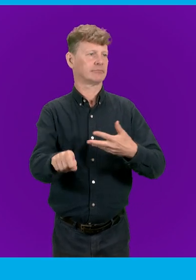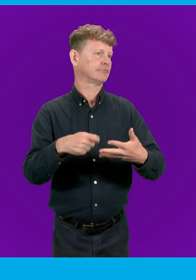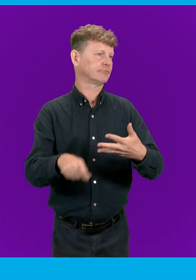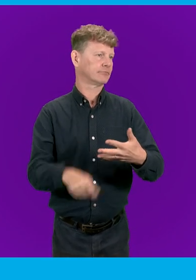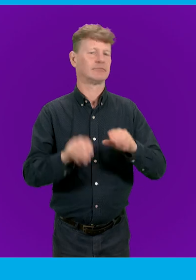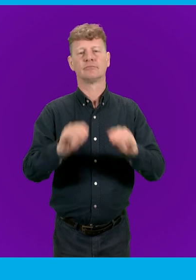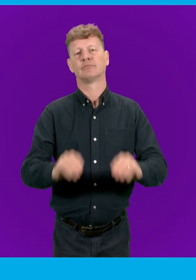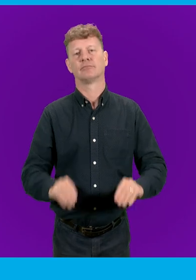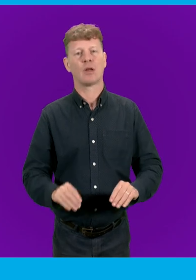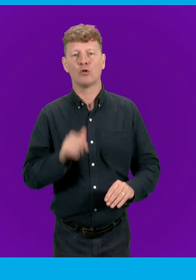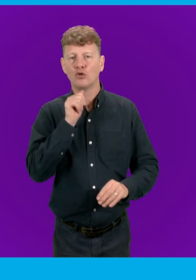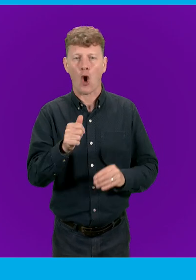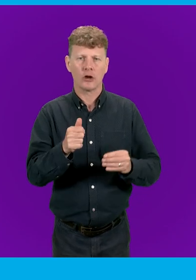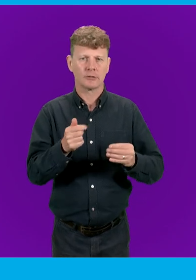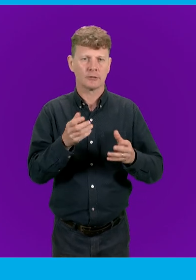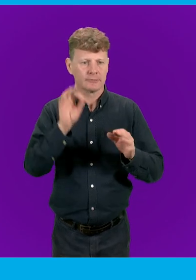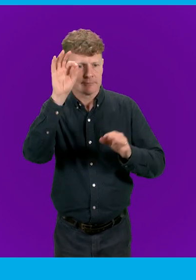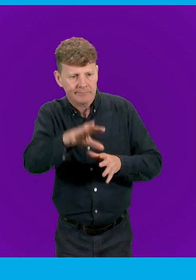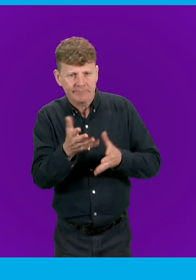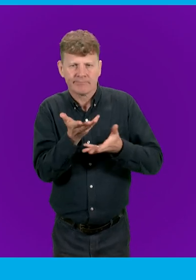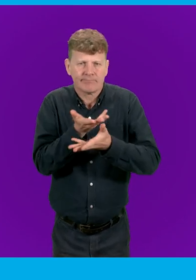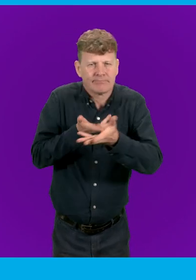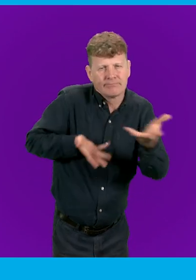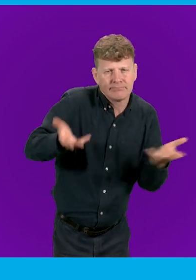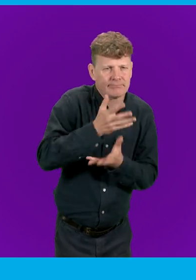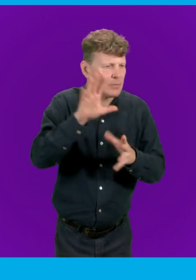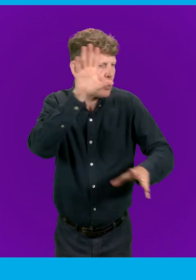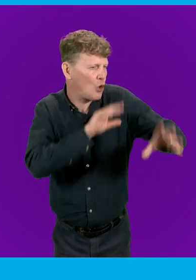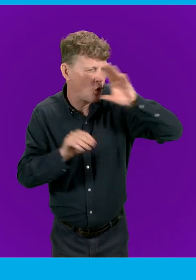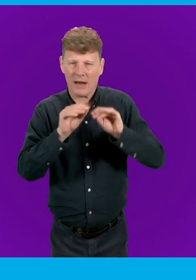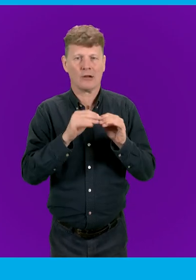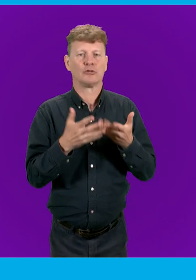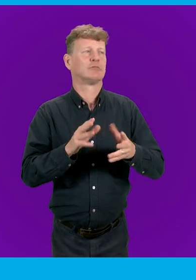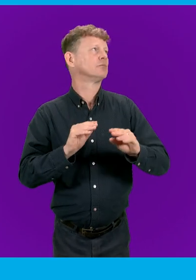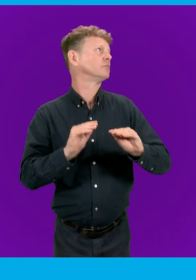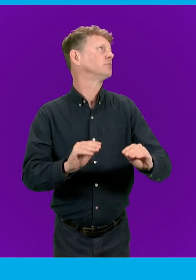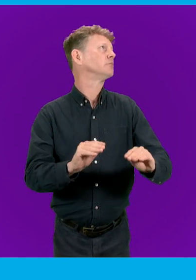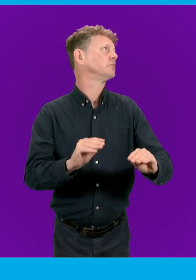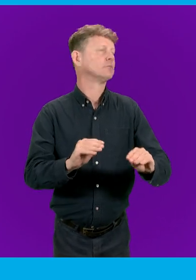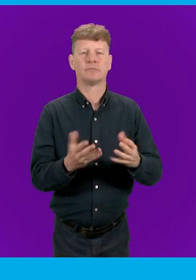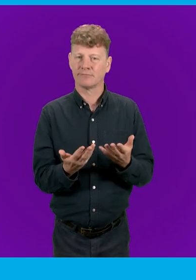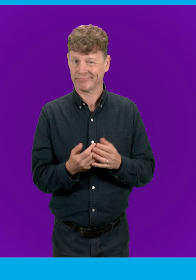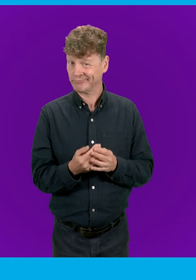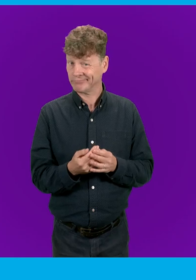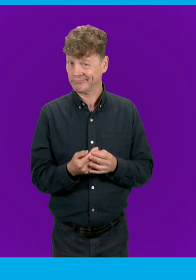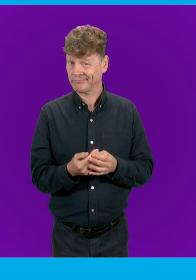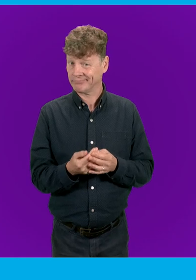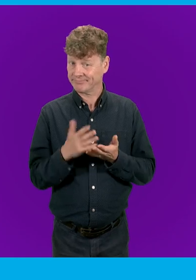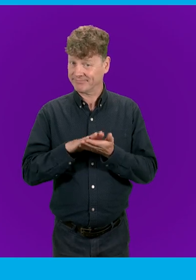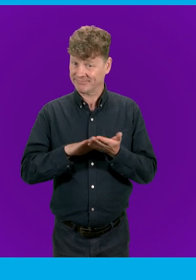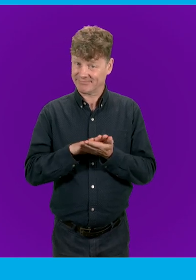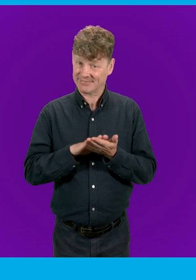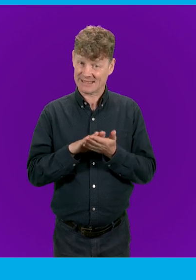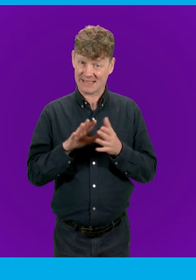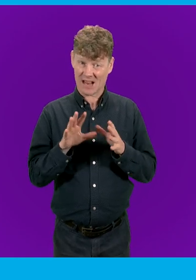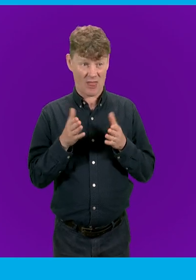a discussion. And I think it's one of those things where it could be sometimes learning it the way that